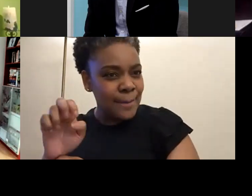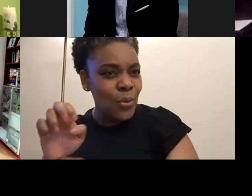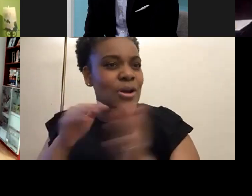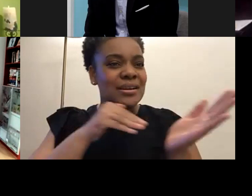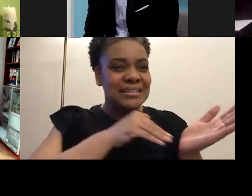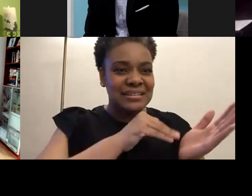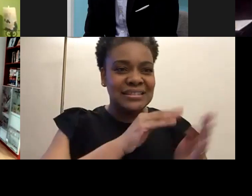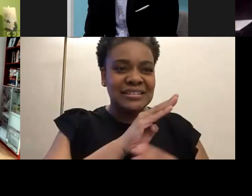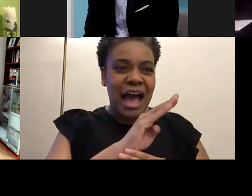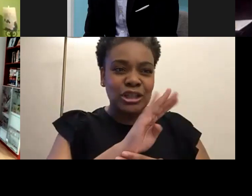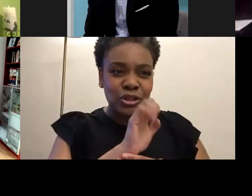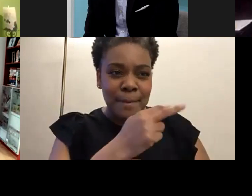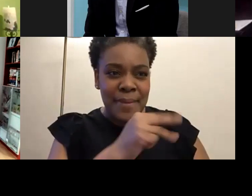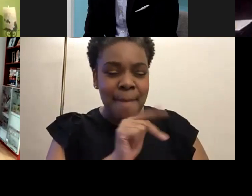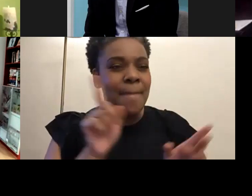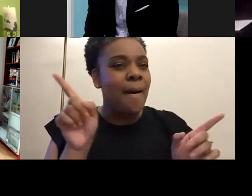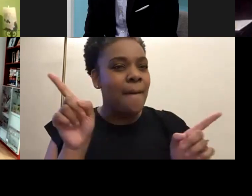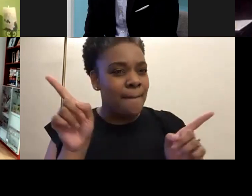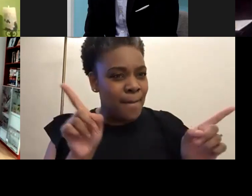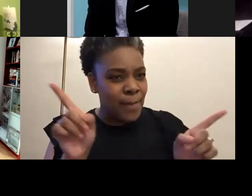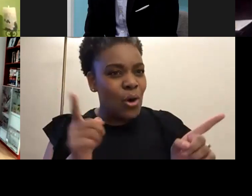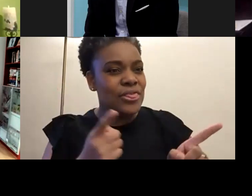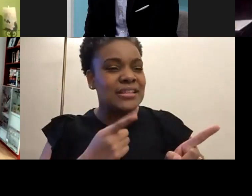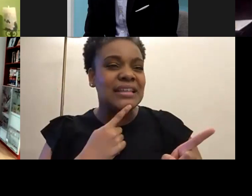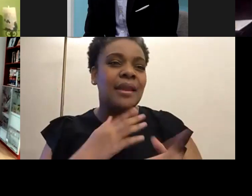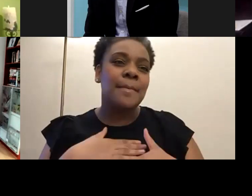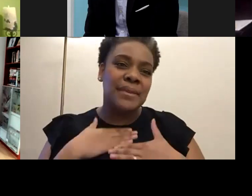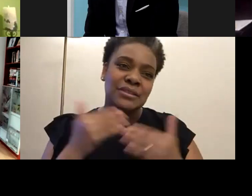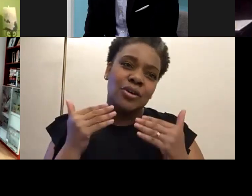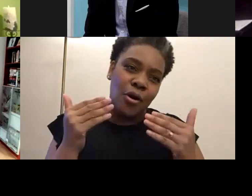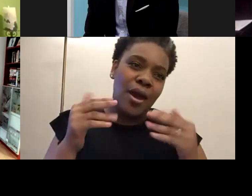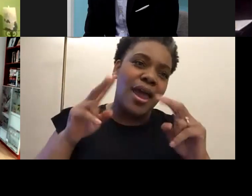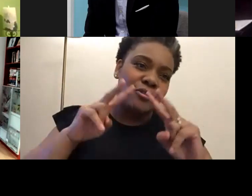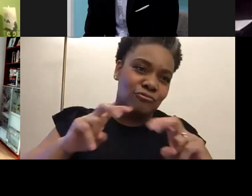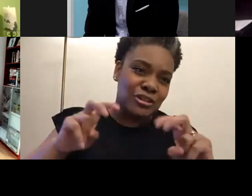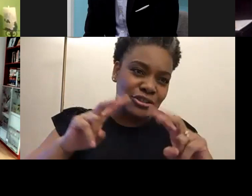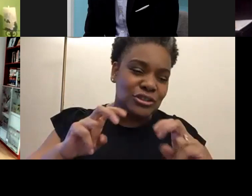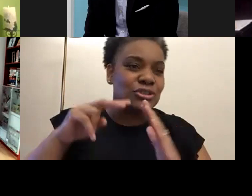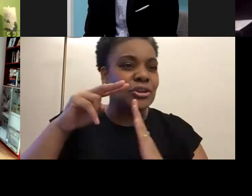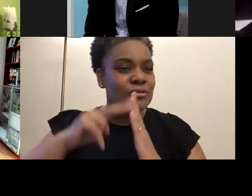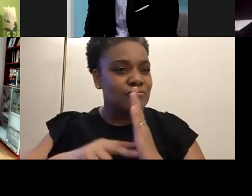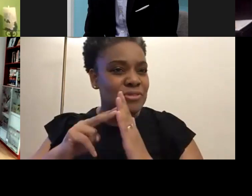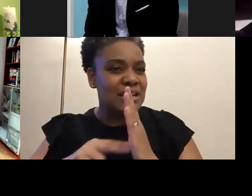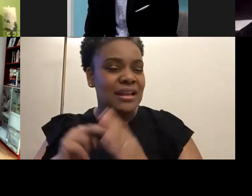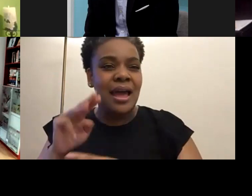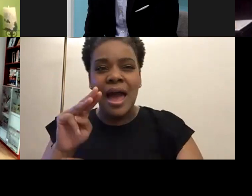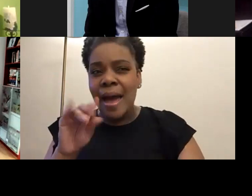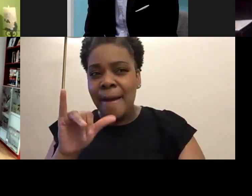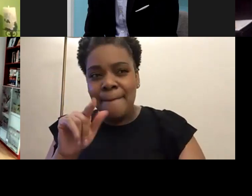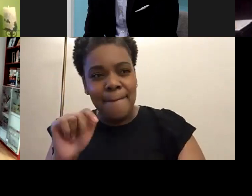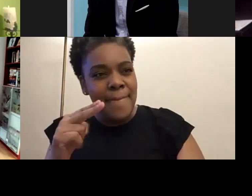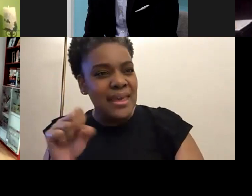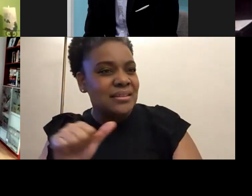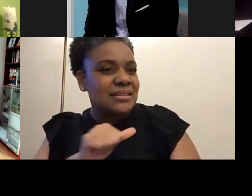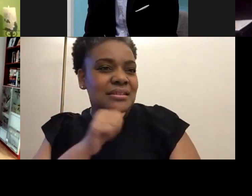read, do your own research, and please know that this is definitely not true. These are untruths. And my personal note,